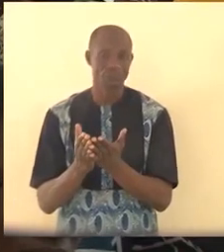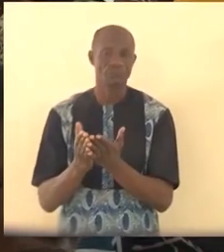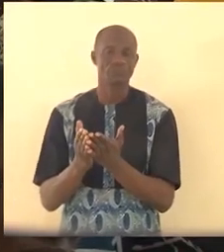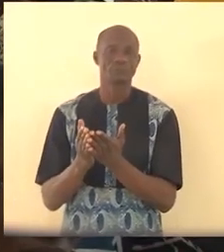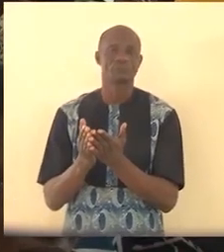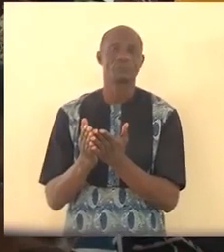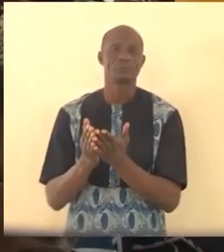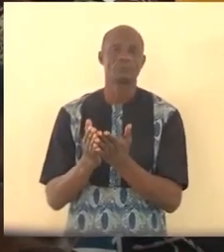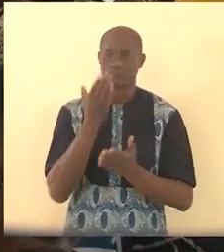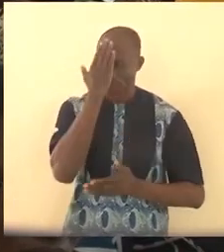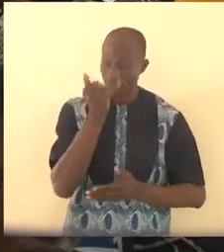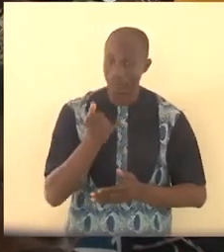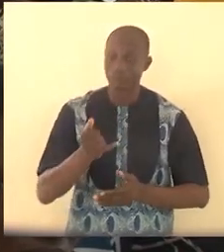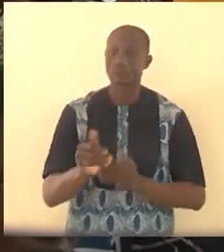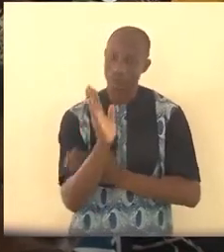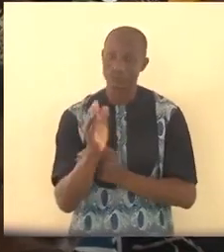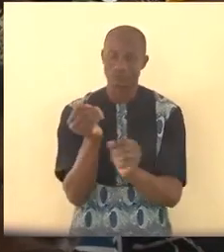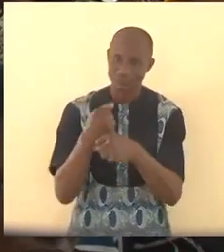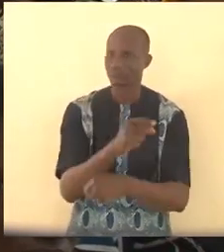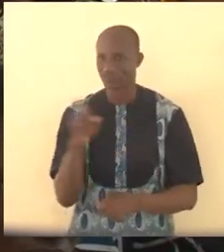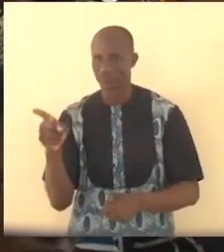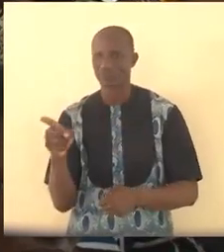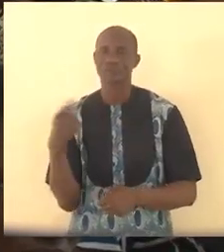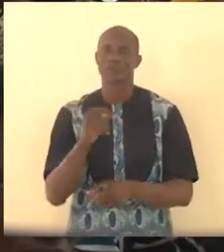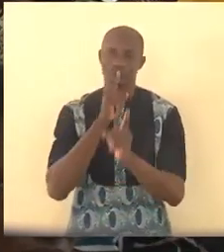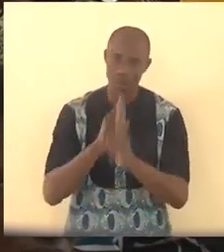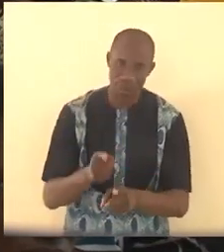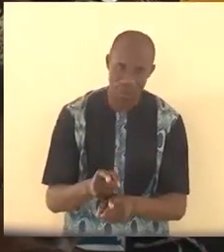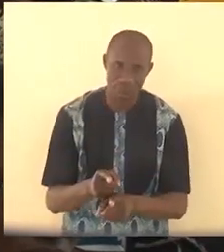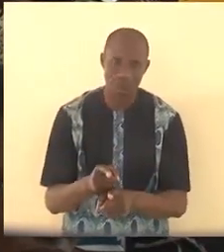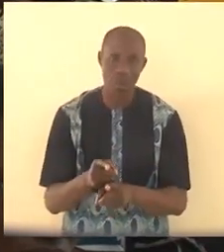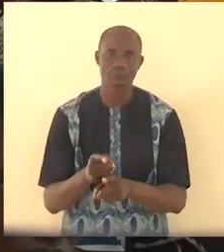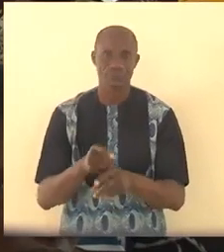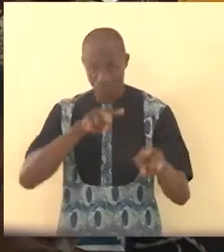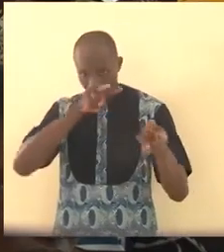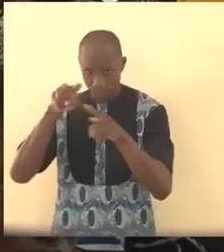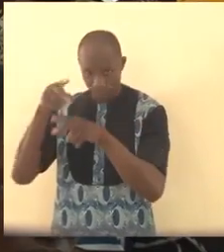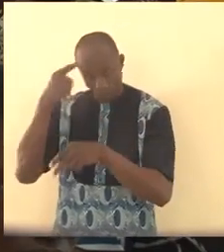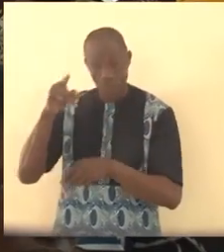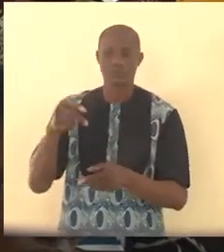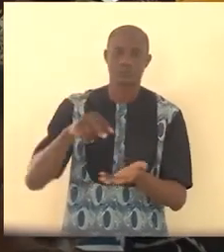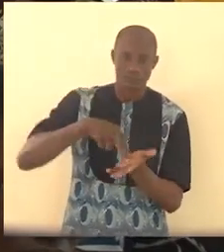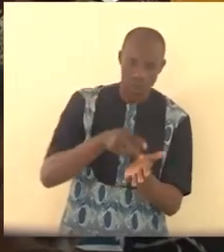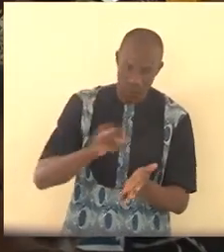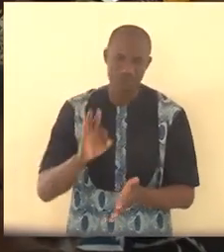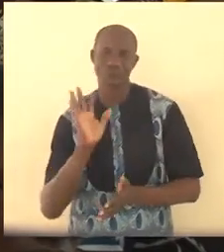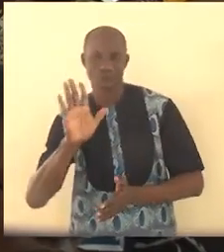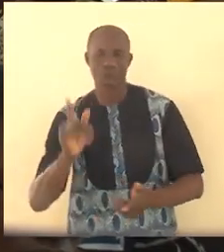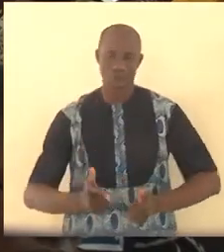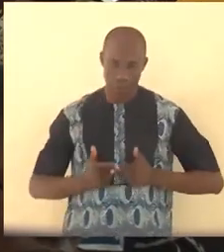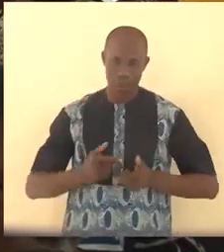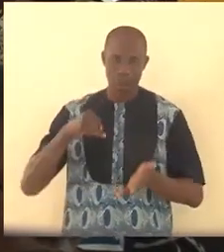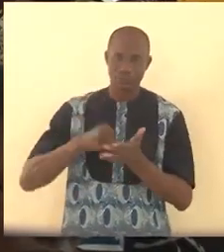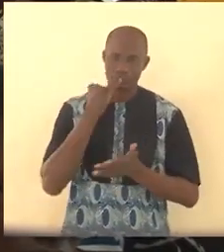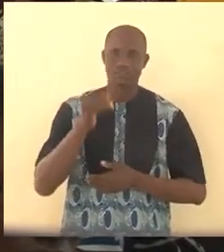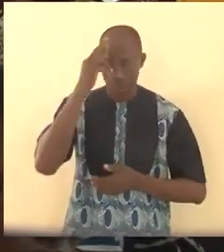question, why did God make you, is the answer to that question. Because if you are looking for the purpose of your life, it is